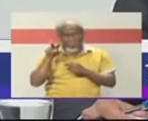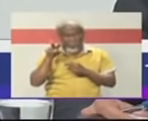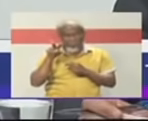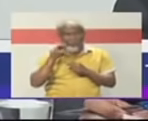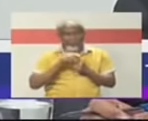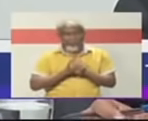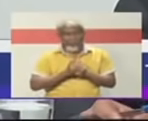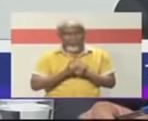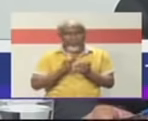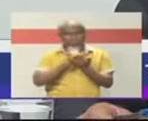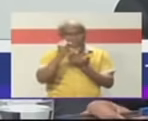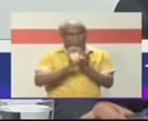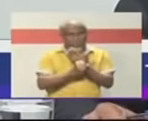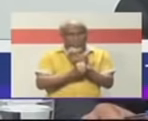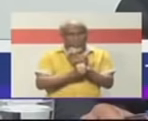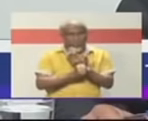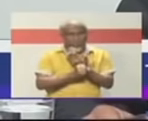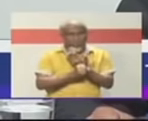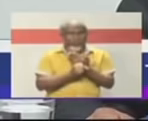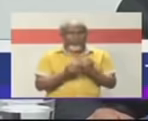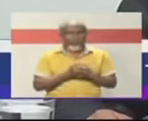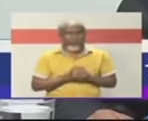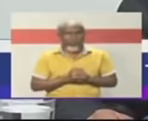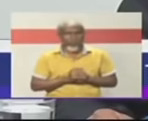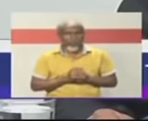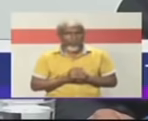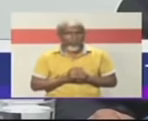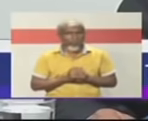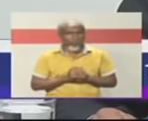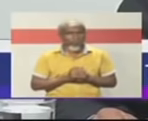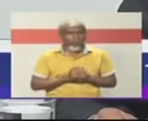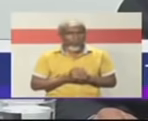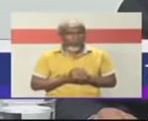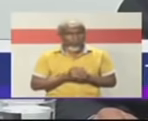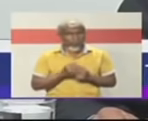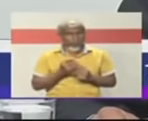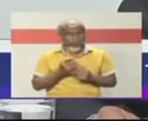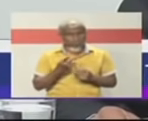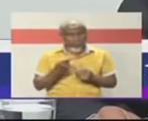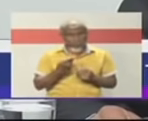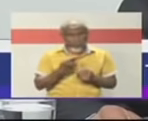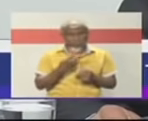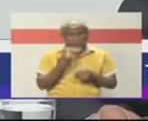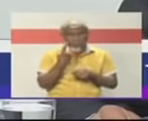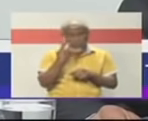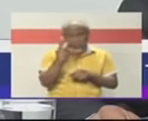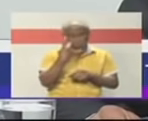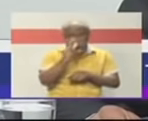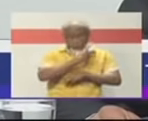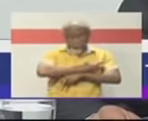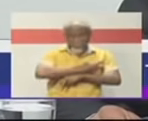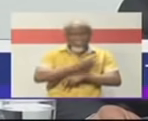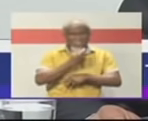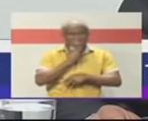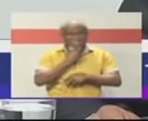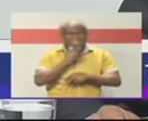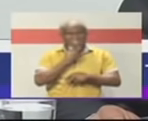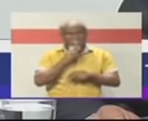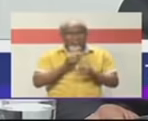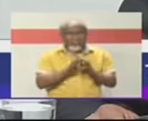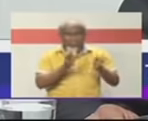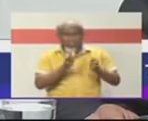alerted the country of the findings of 2 cases of the Delta variant amongst our